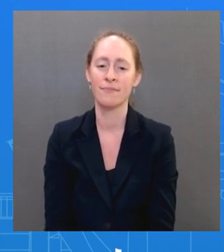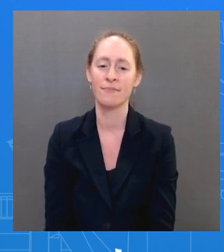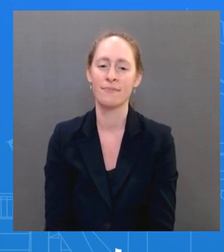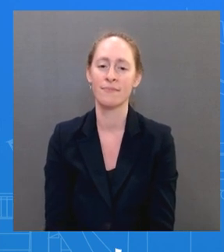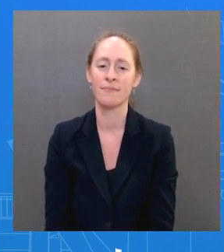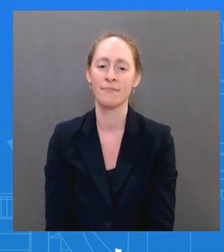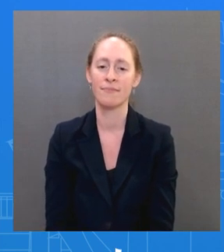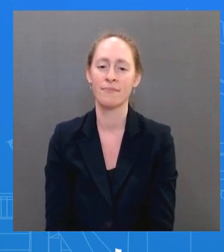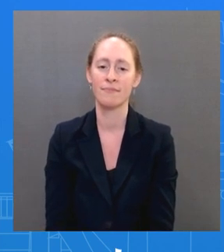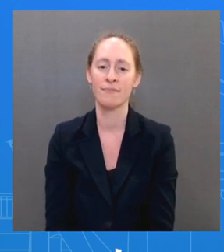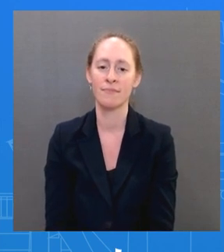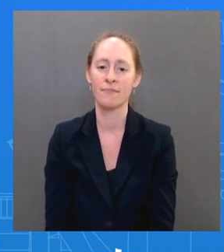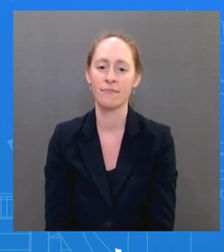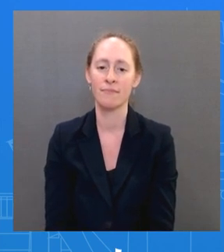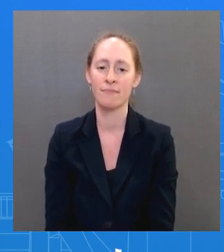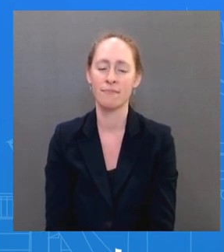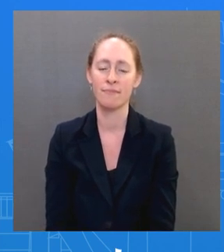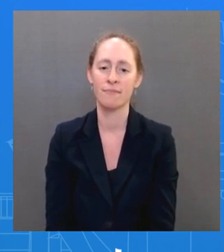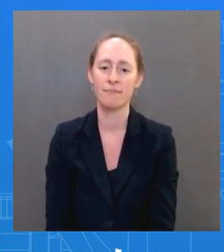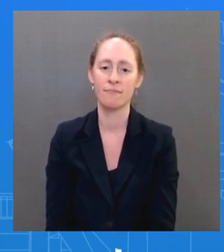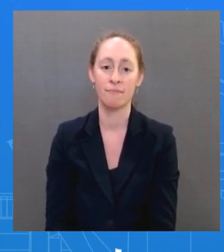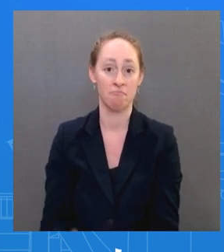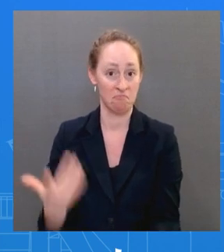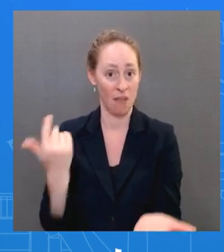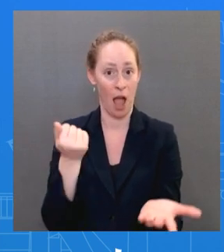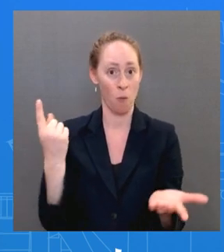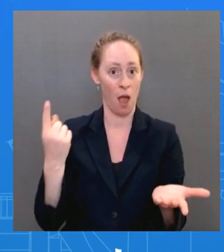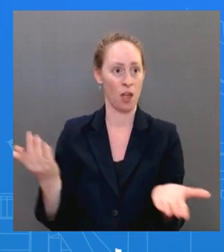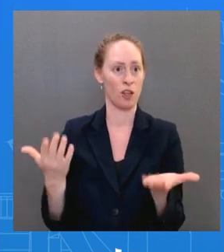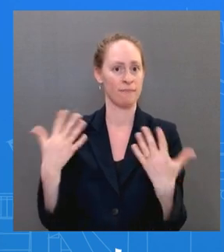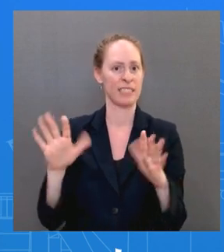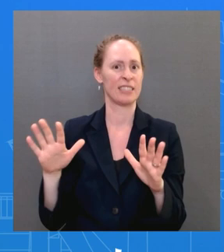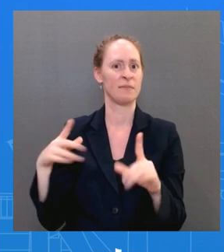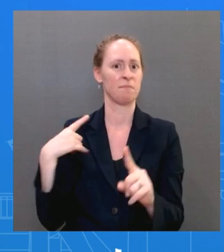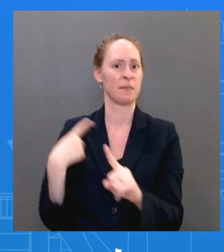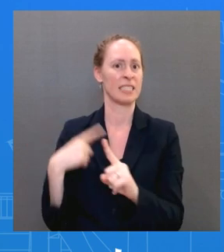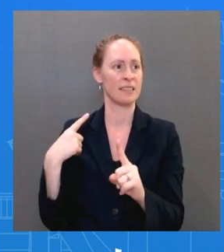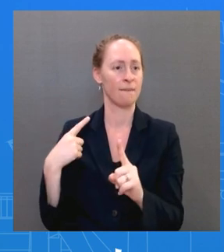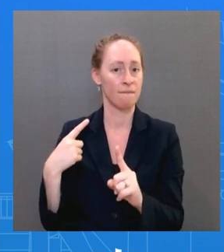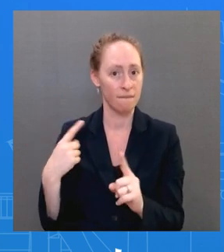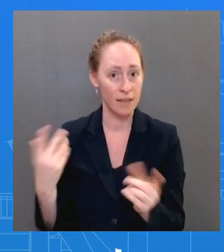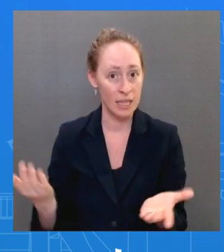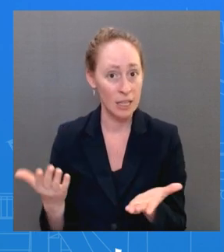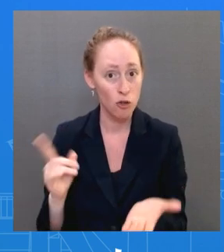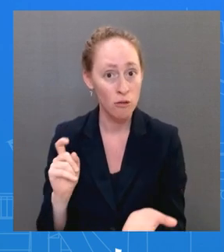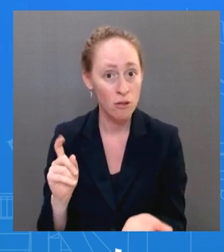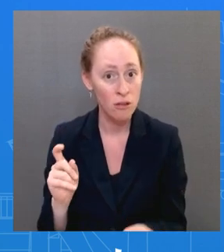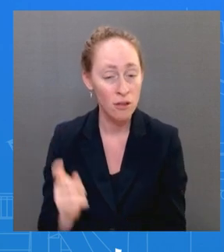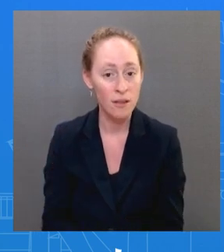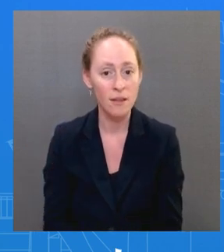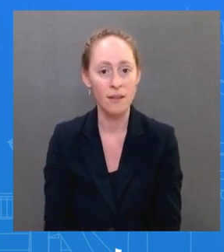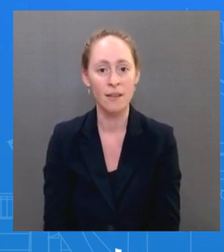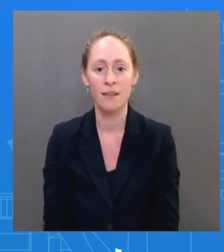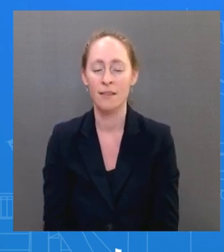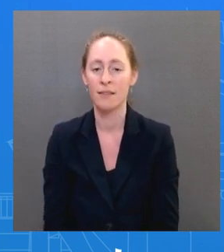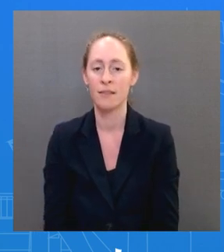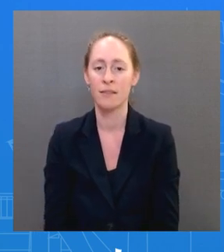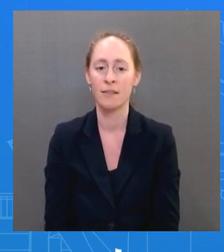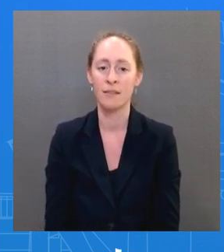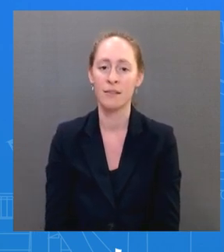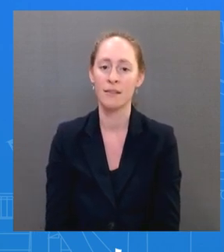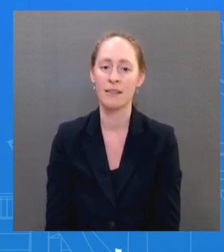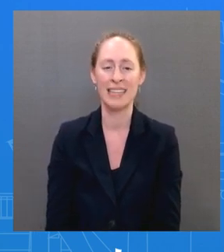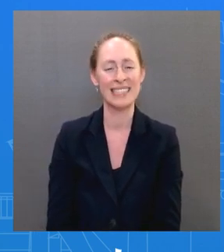has tested positive this week? So out of abundance of privacy to protect people's privacy,